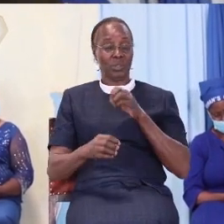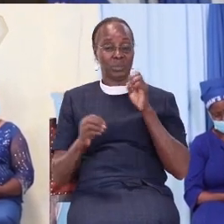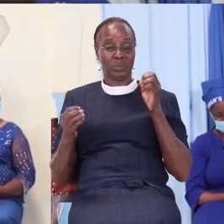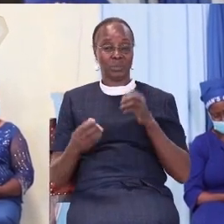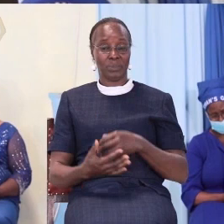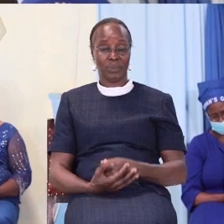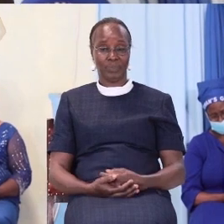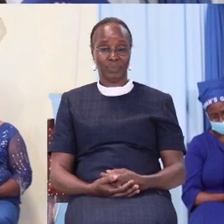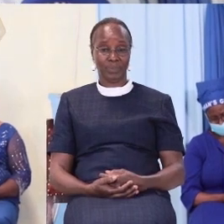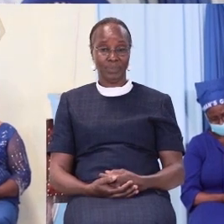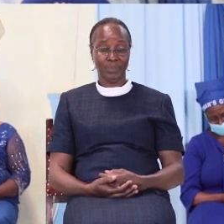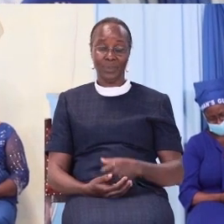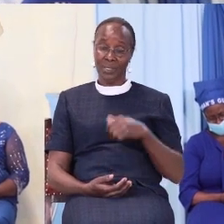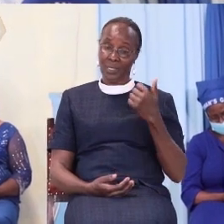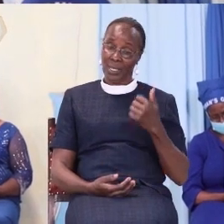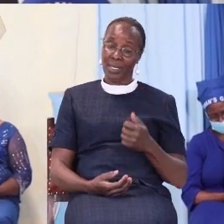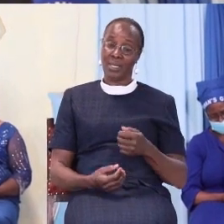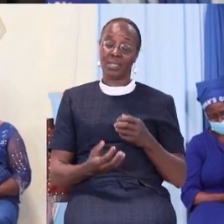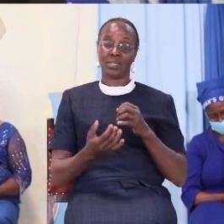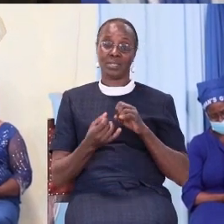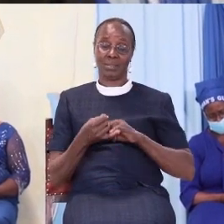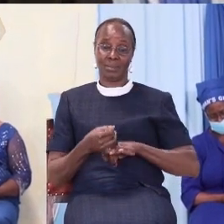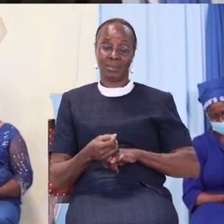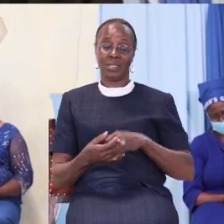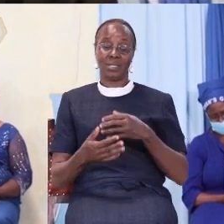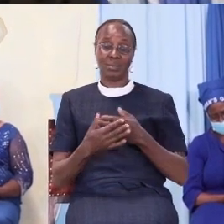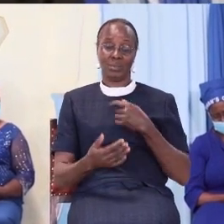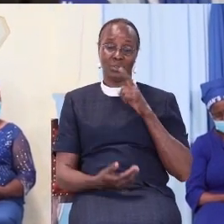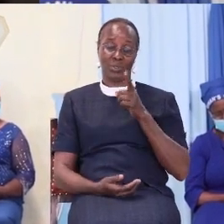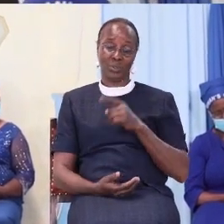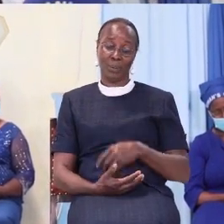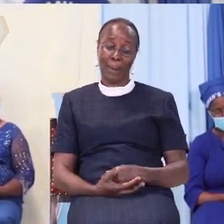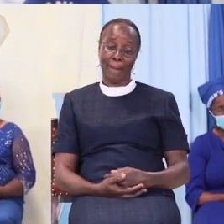They even married before you, and they got married before you.